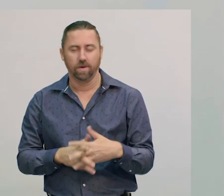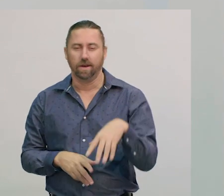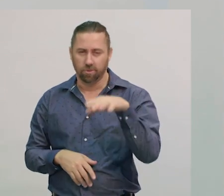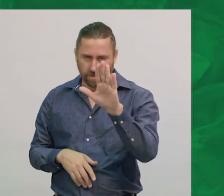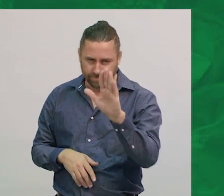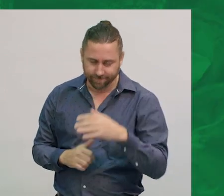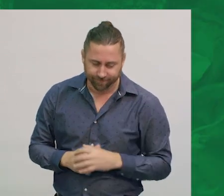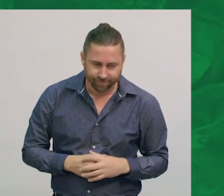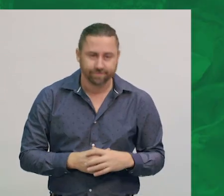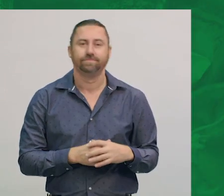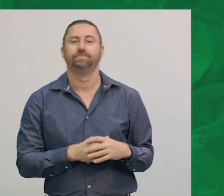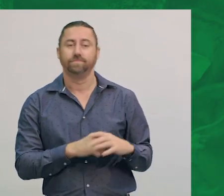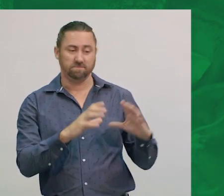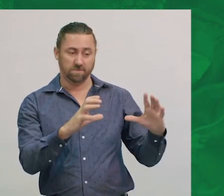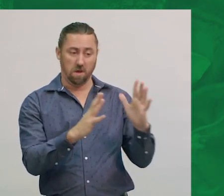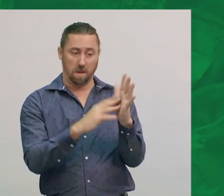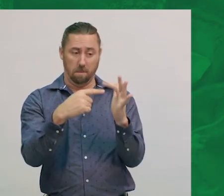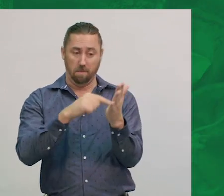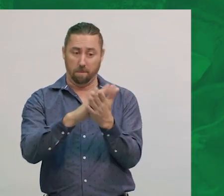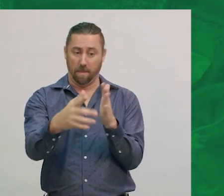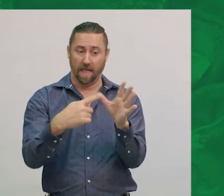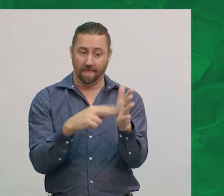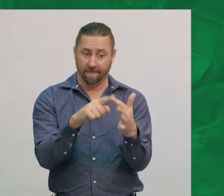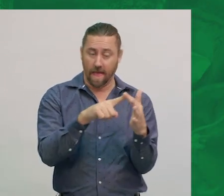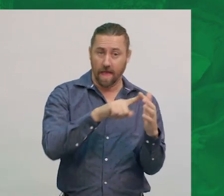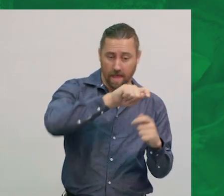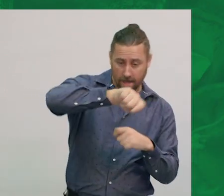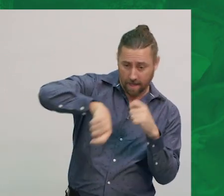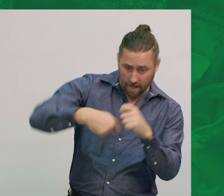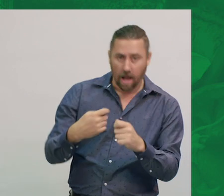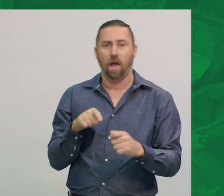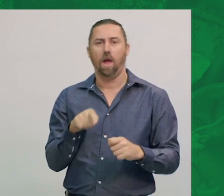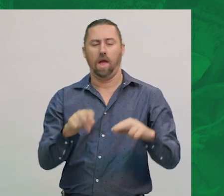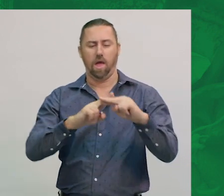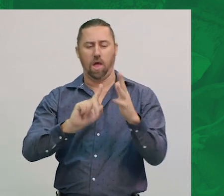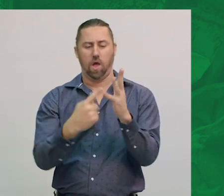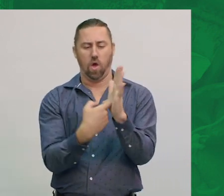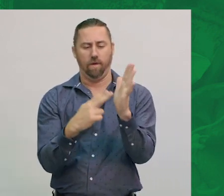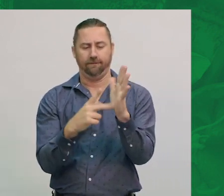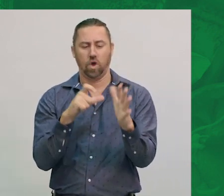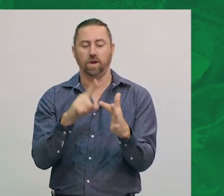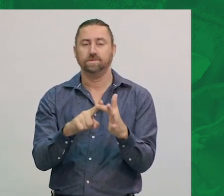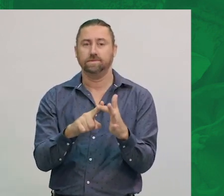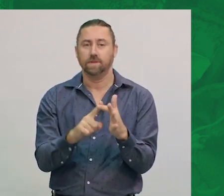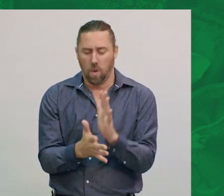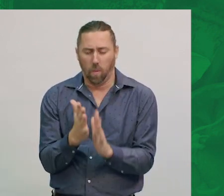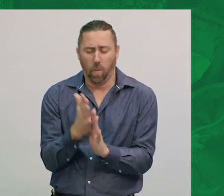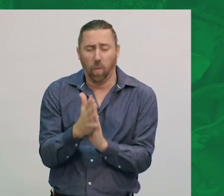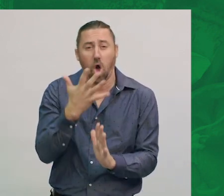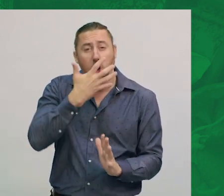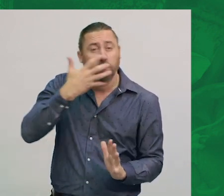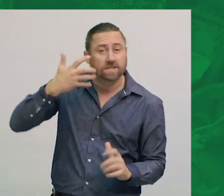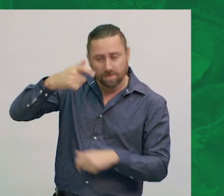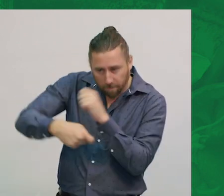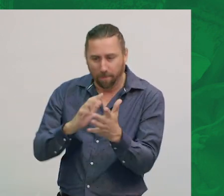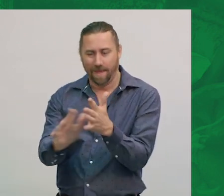Step 1. To release the energy stored in the methane gas, it must be burned in a furnace that produces heat